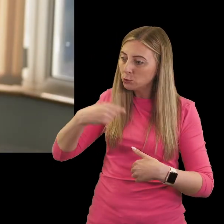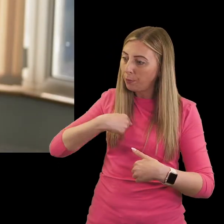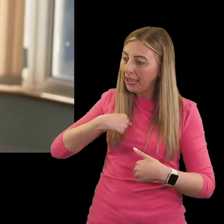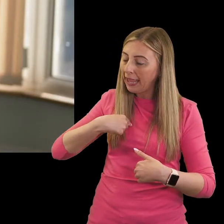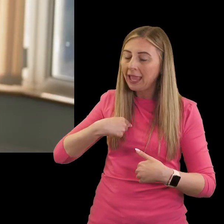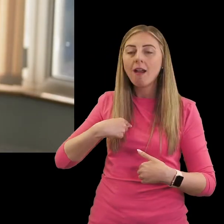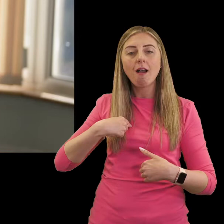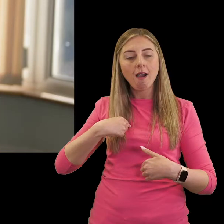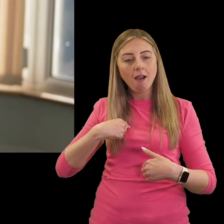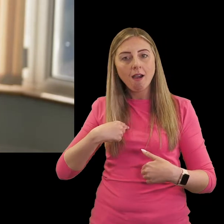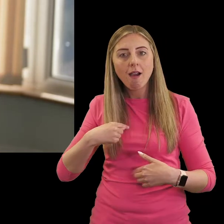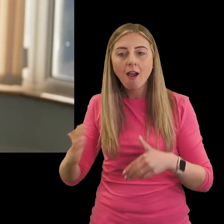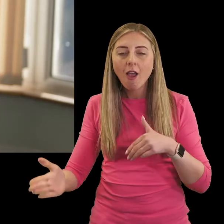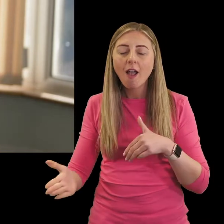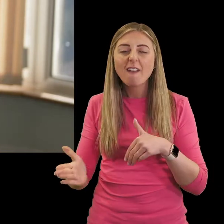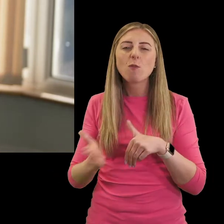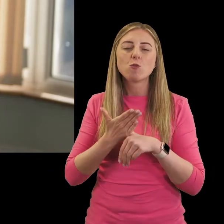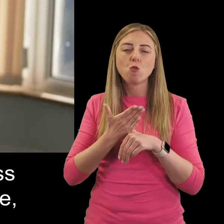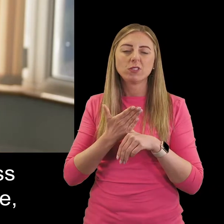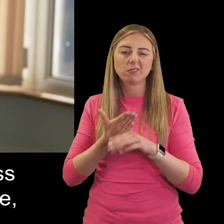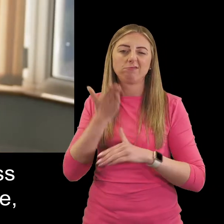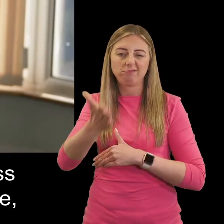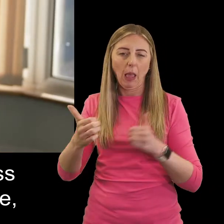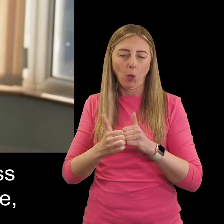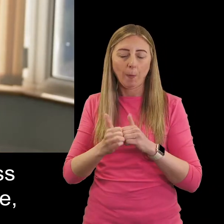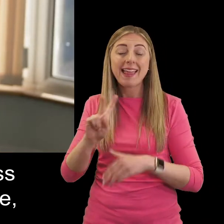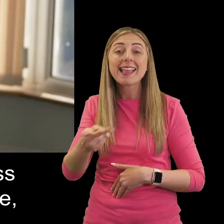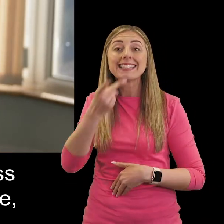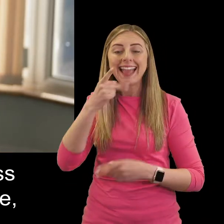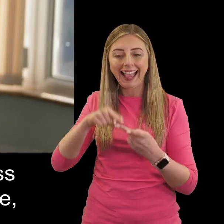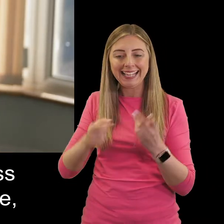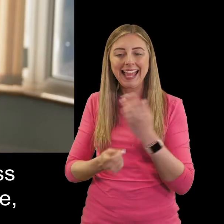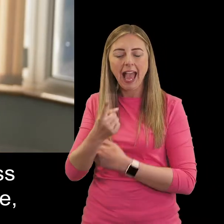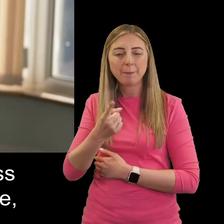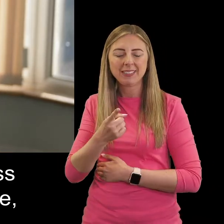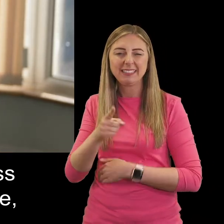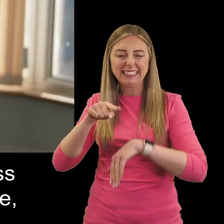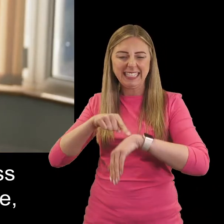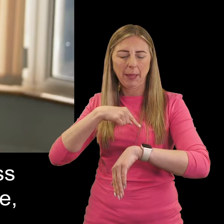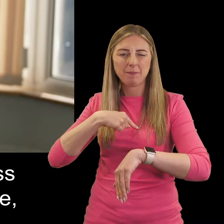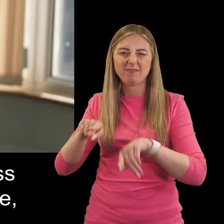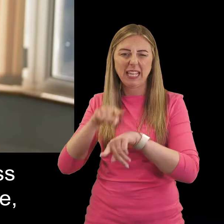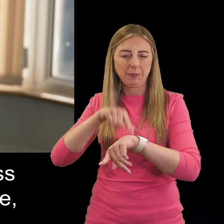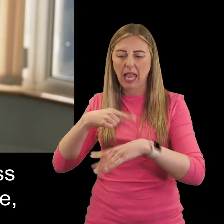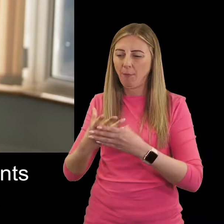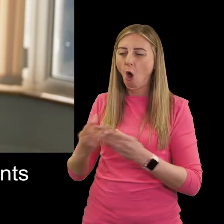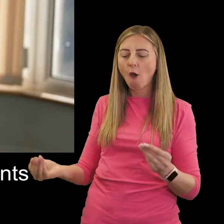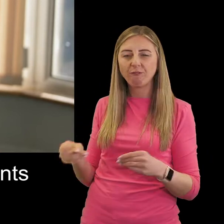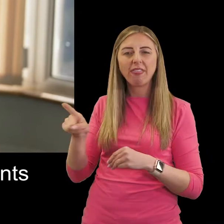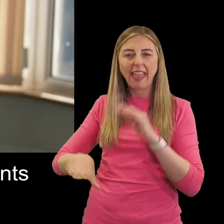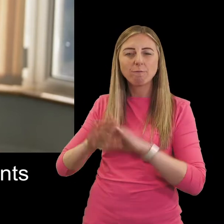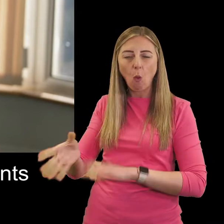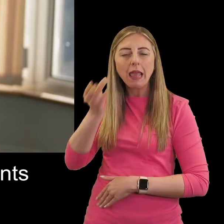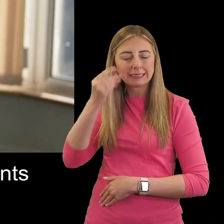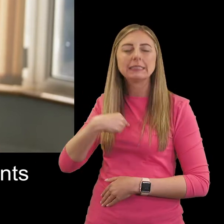That was like my first occupational health. My second one happened when I was off on stress leave, and they listened to me a lot more. They